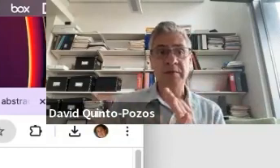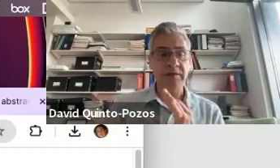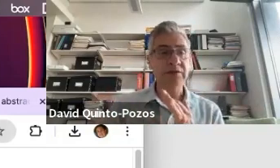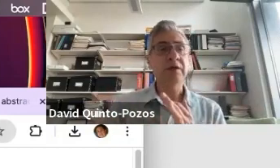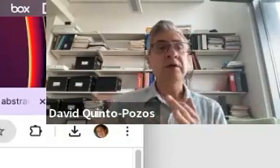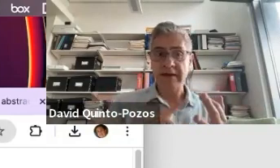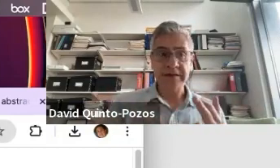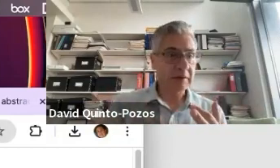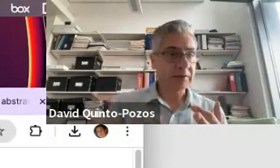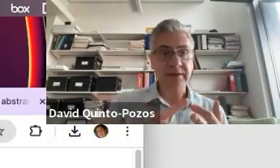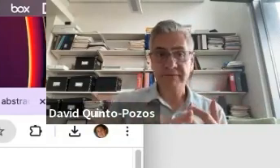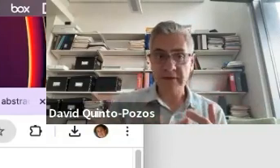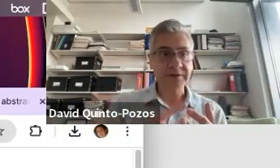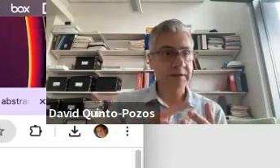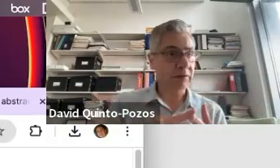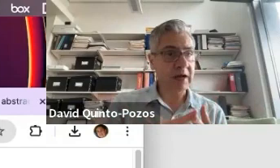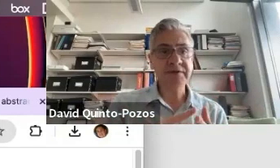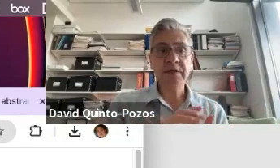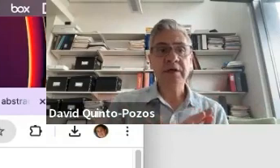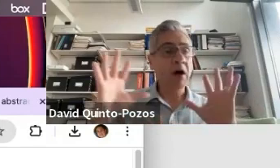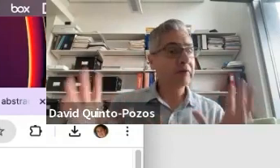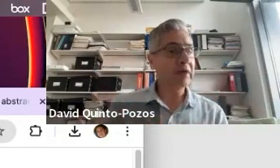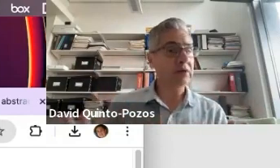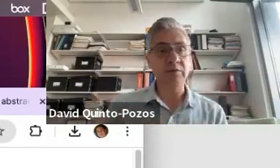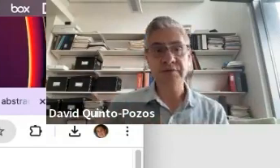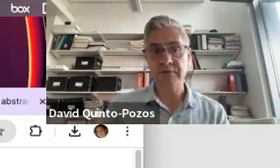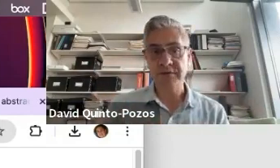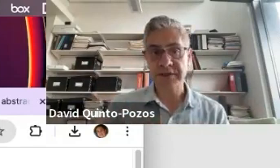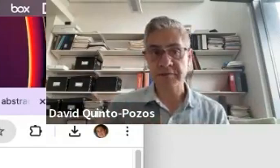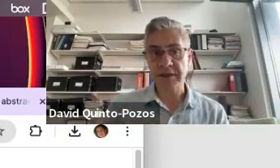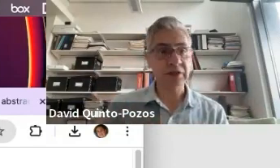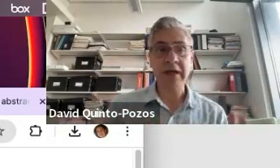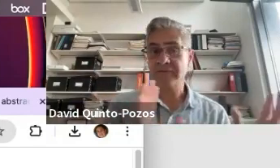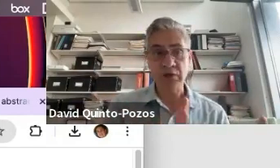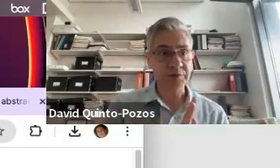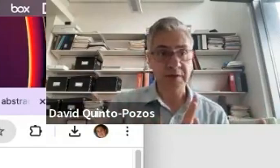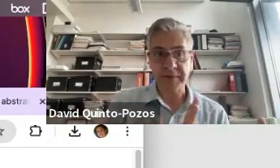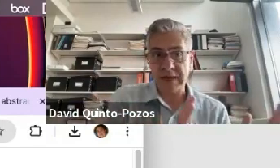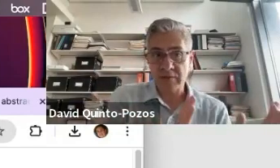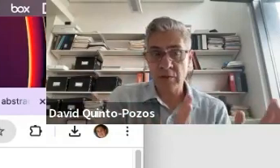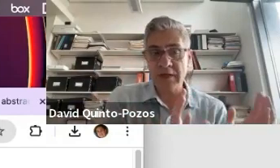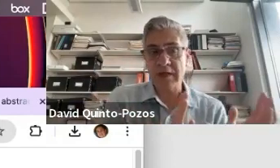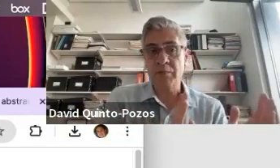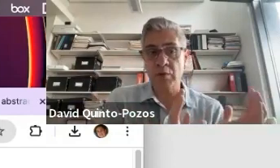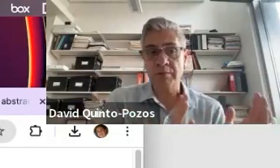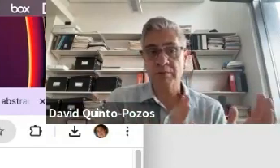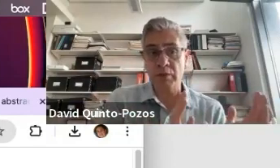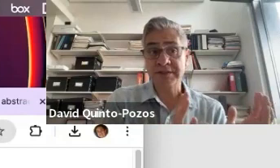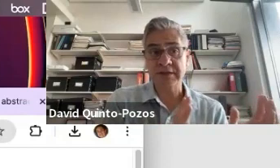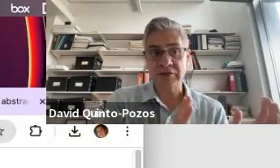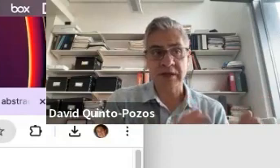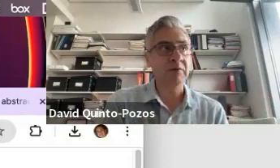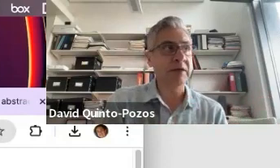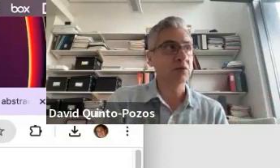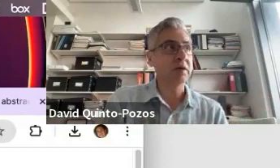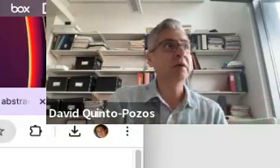second page, any tables, any figures, any graphs, all of that you can reserve for the second page and not have to use up that really important real estate